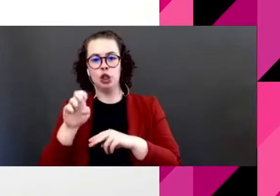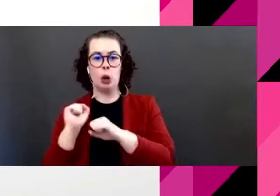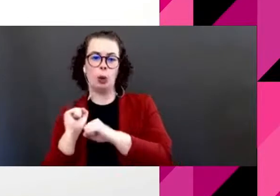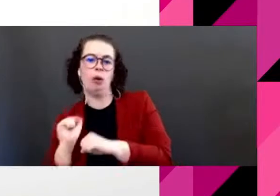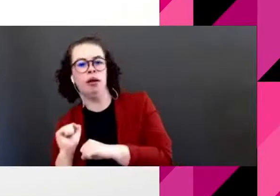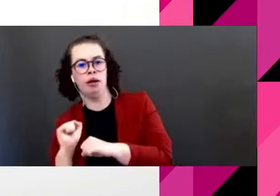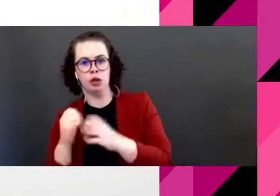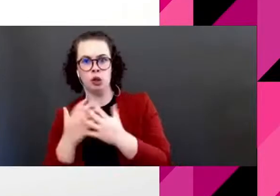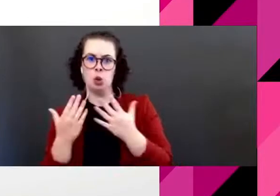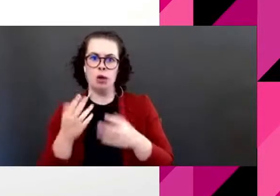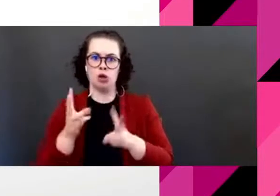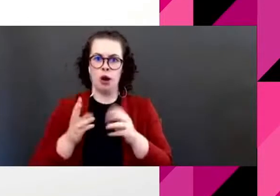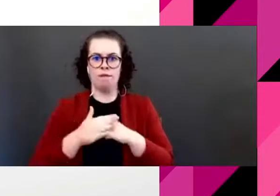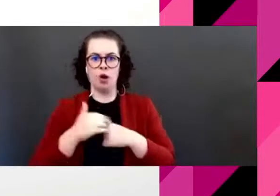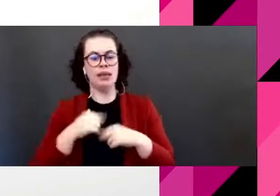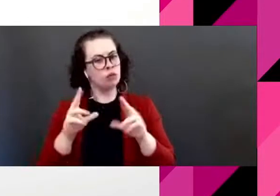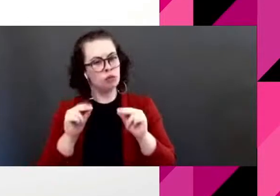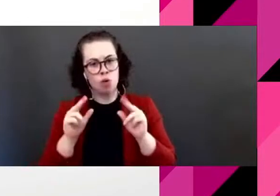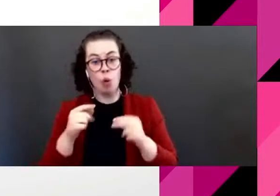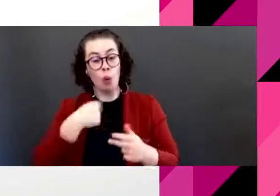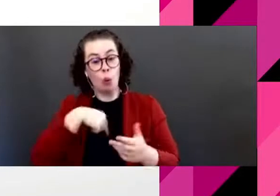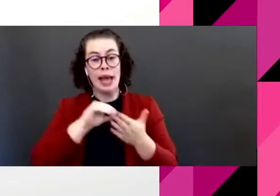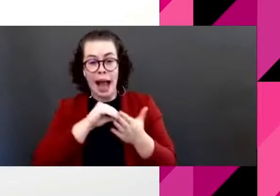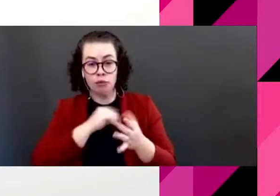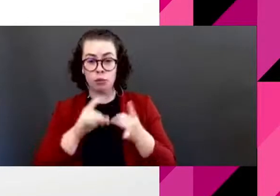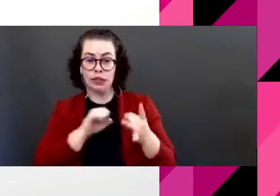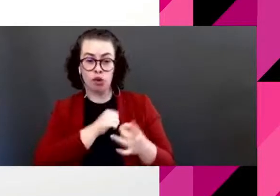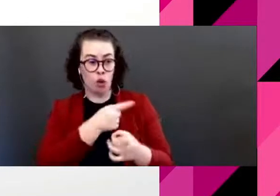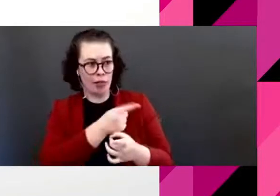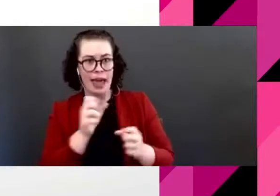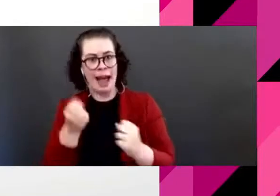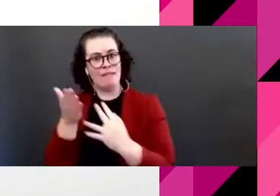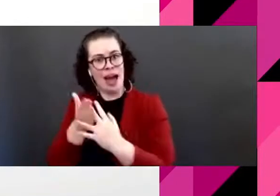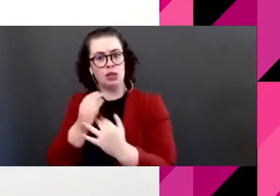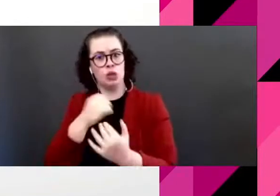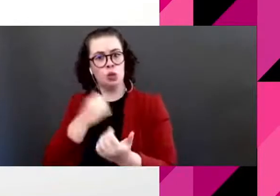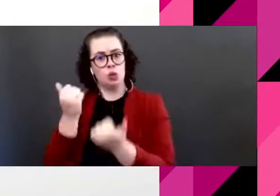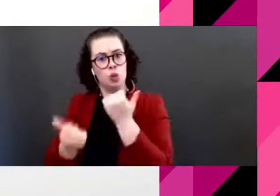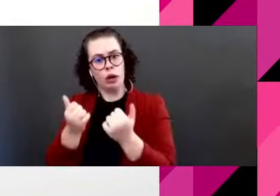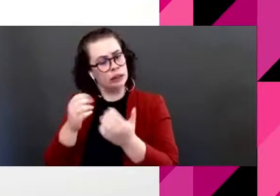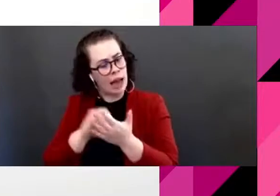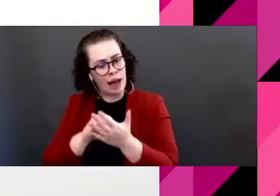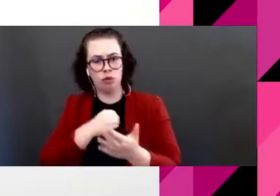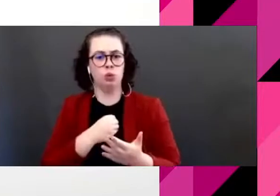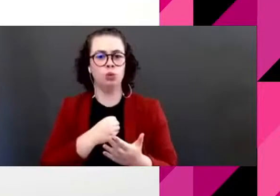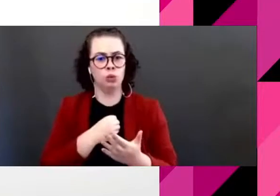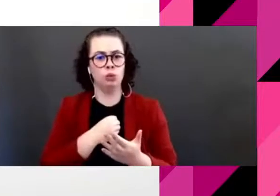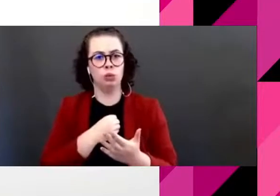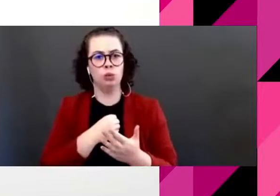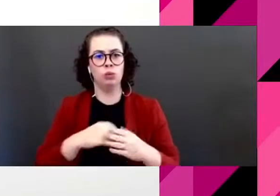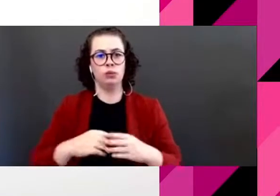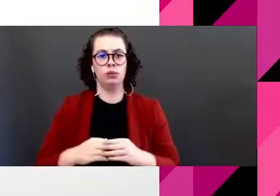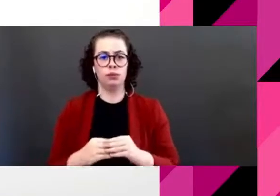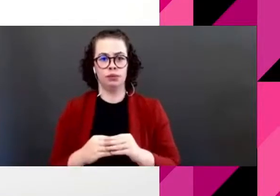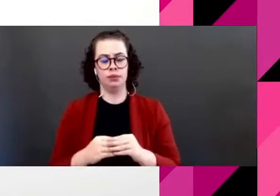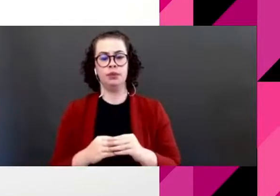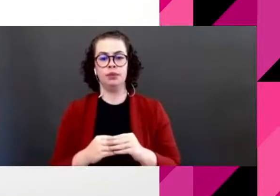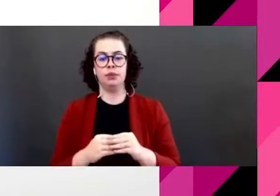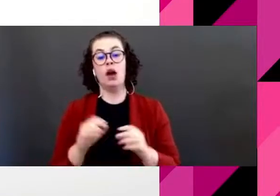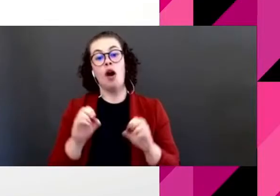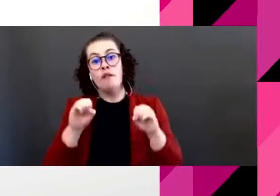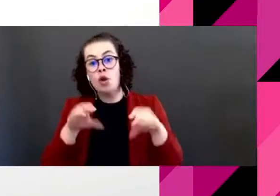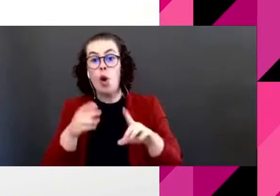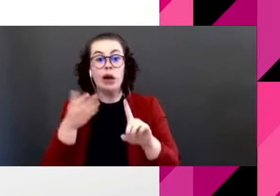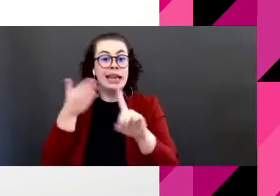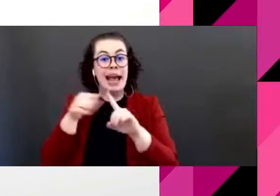have to provide accommodation to make sure that persons with disabilities can participate. The objective, of course, is to avoid discrimination